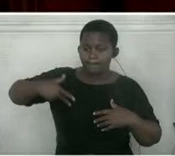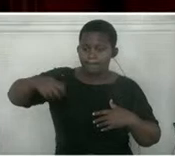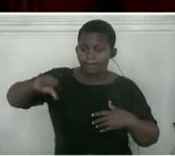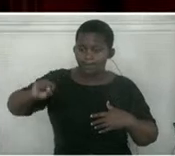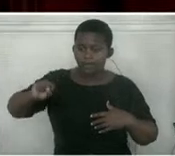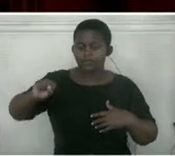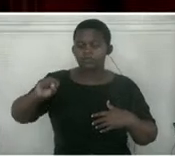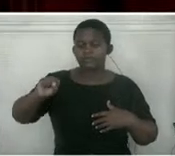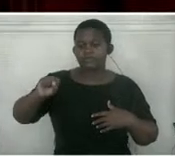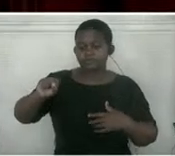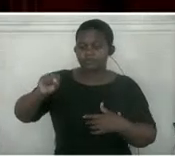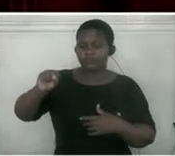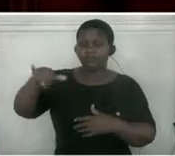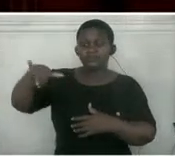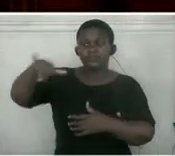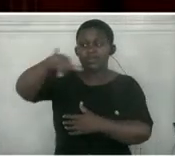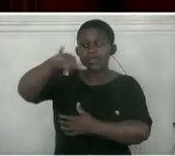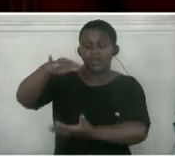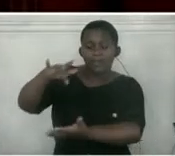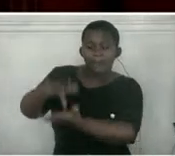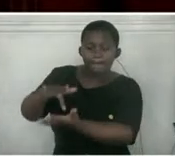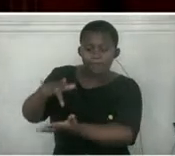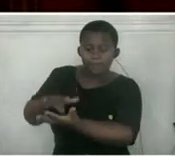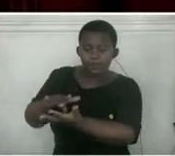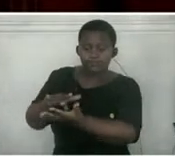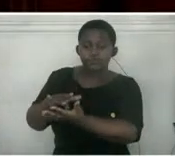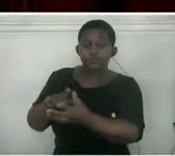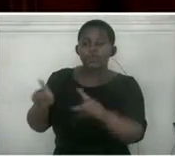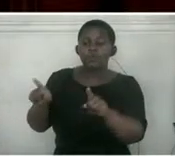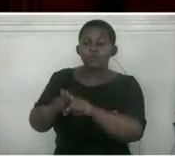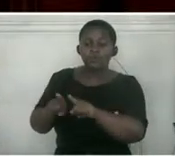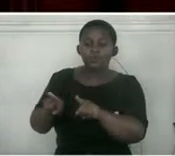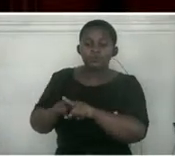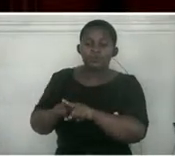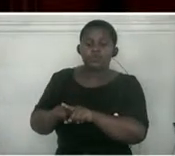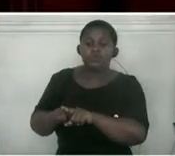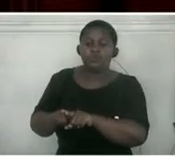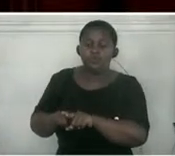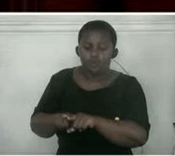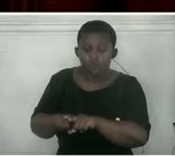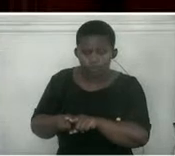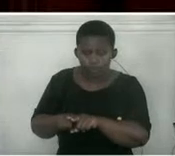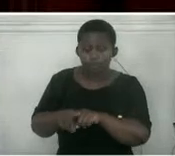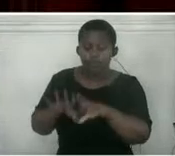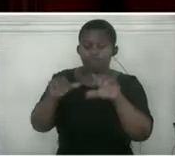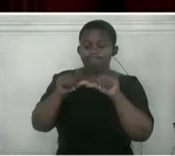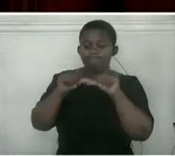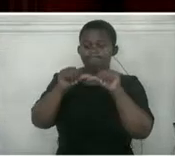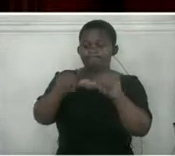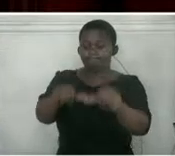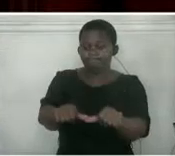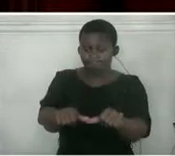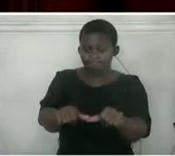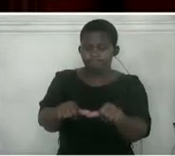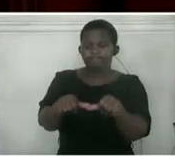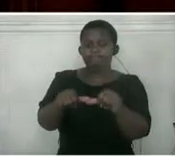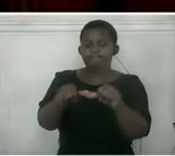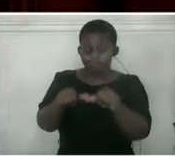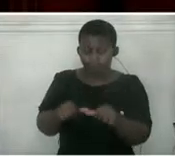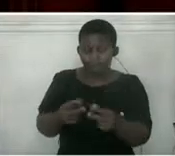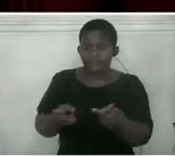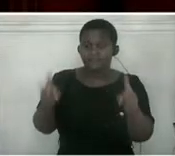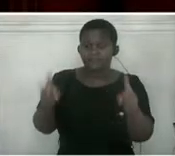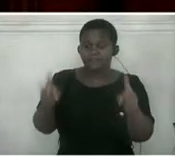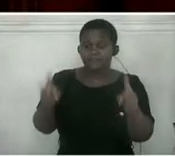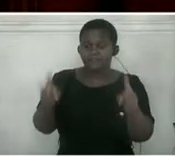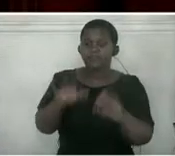the terminal building there, and that will be also, it's continuing at a value of 10.3